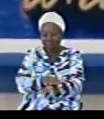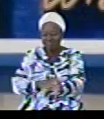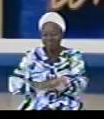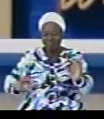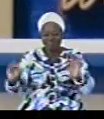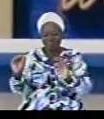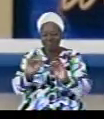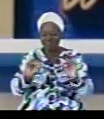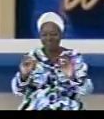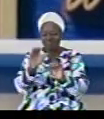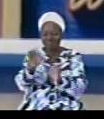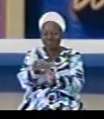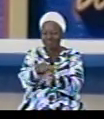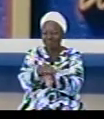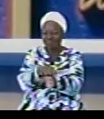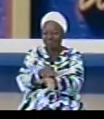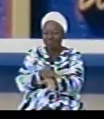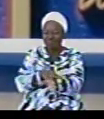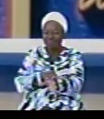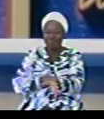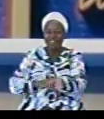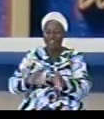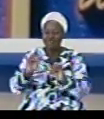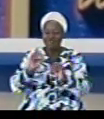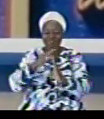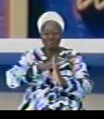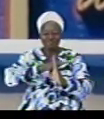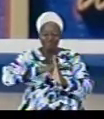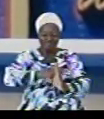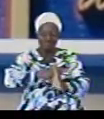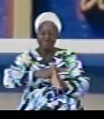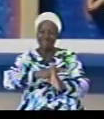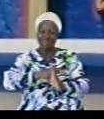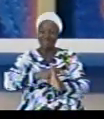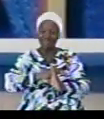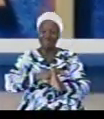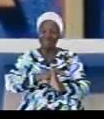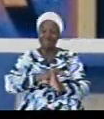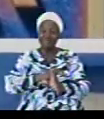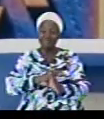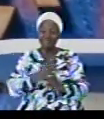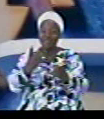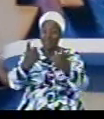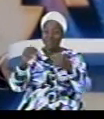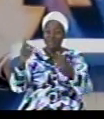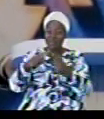up. There will be no delay. It's